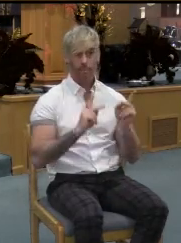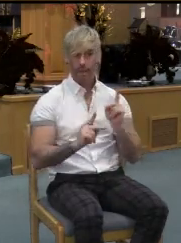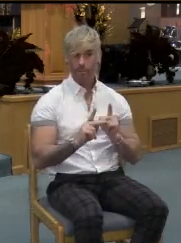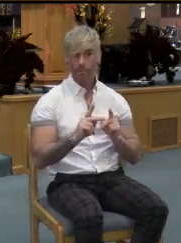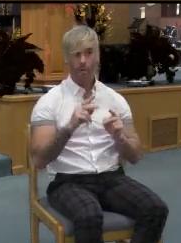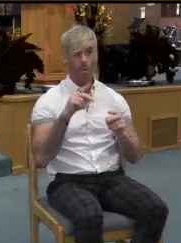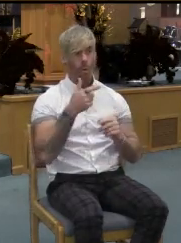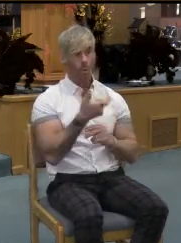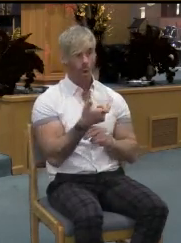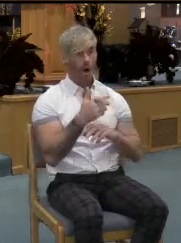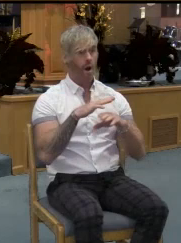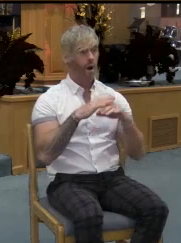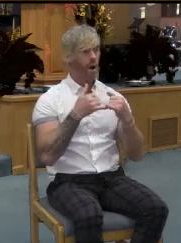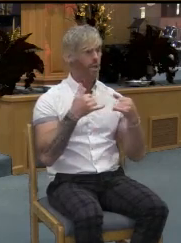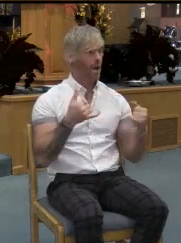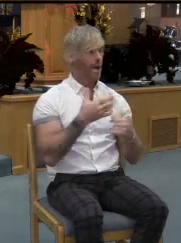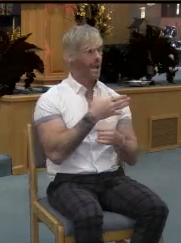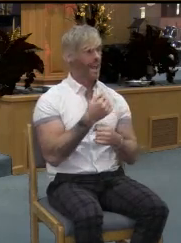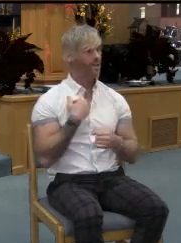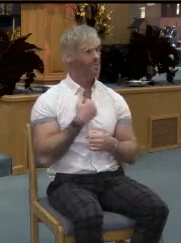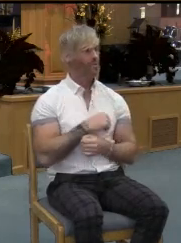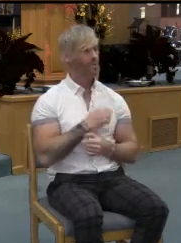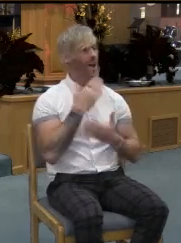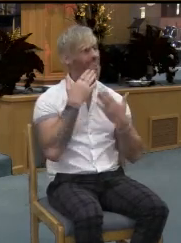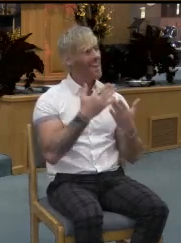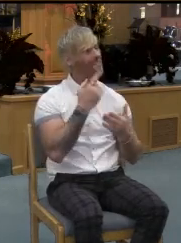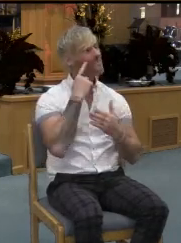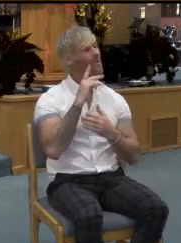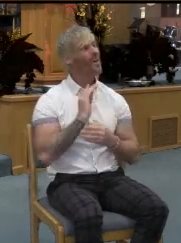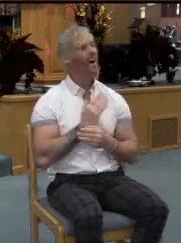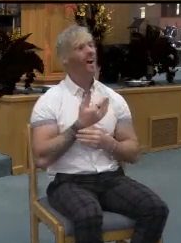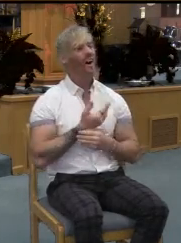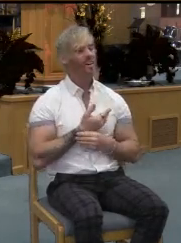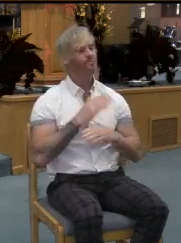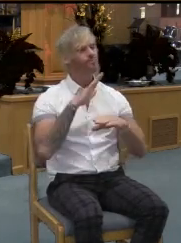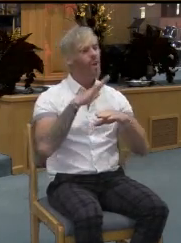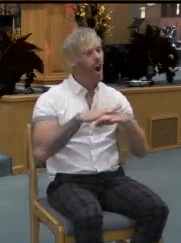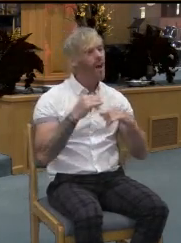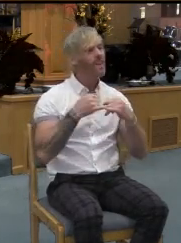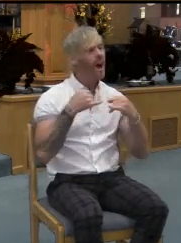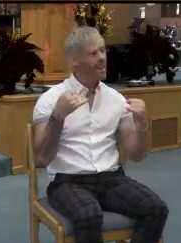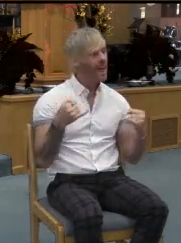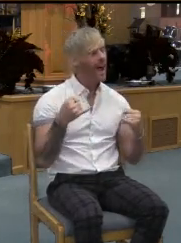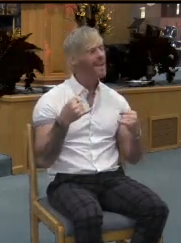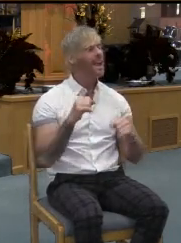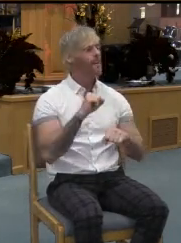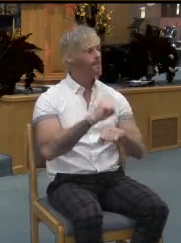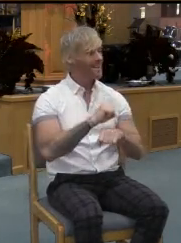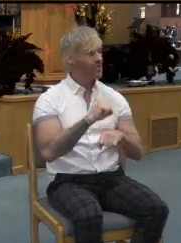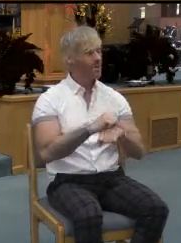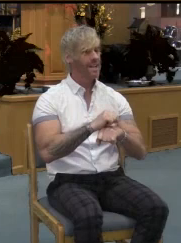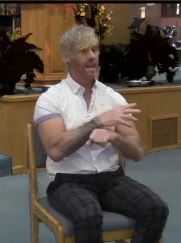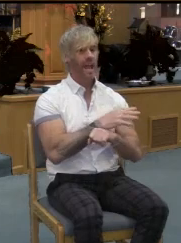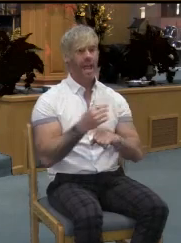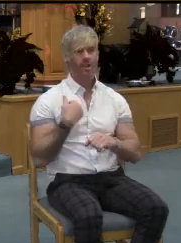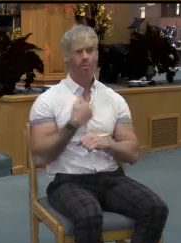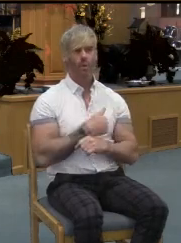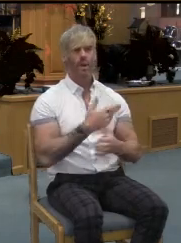are so thankful for this ministry. And so, Charlene, I know you're going to try to be here today, but we're just going to kind of reach out to